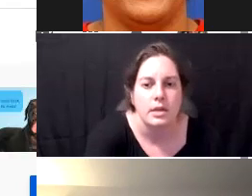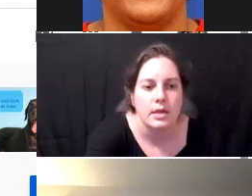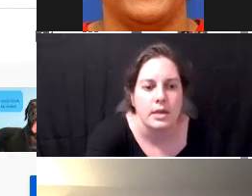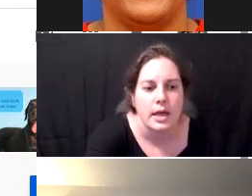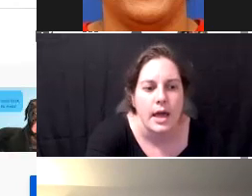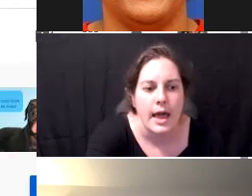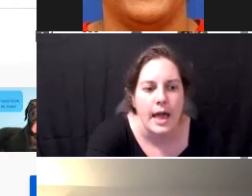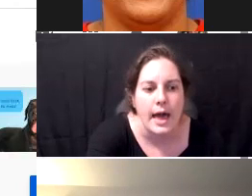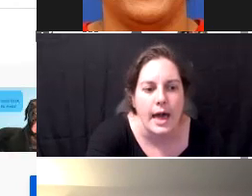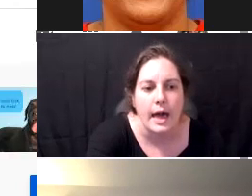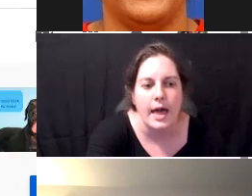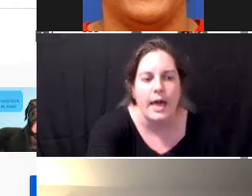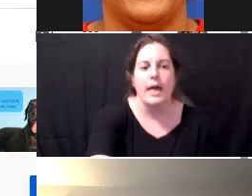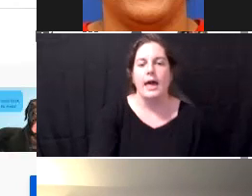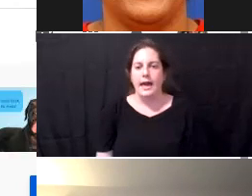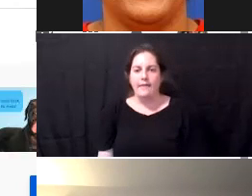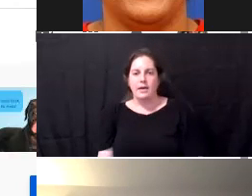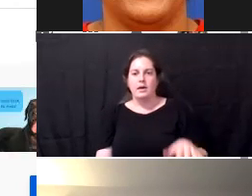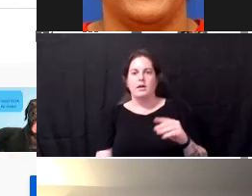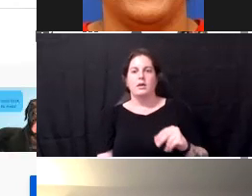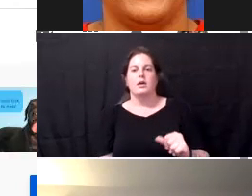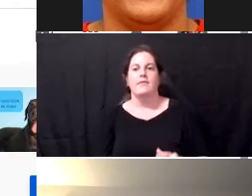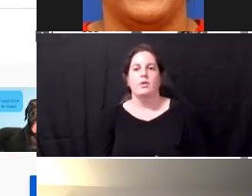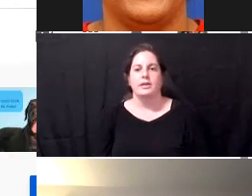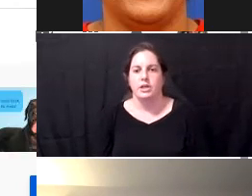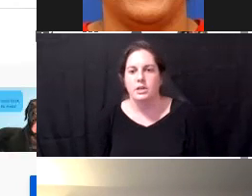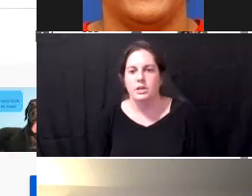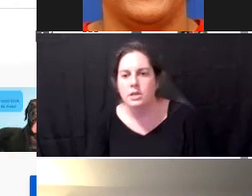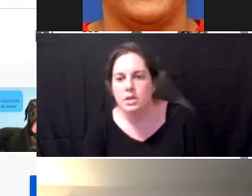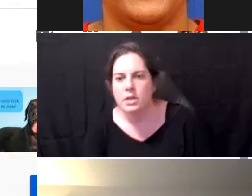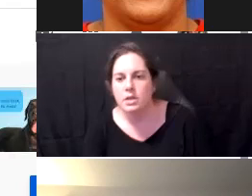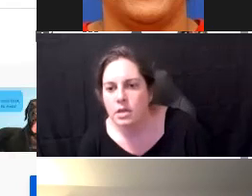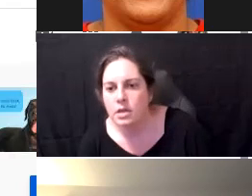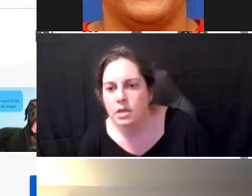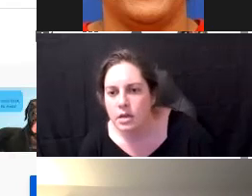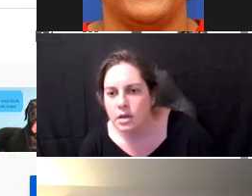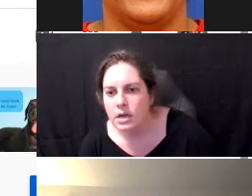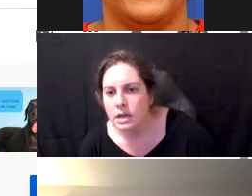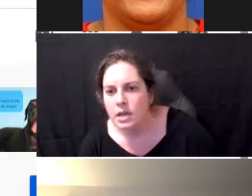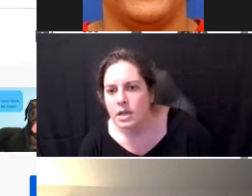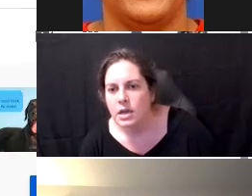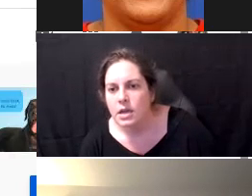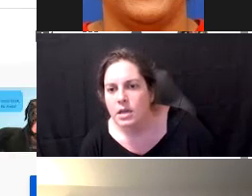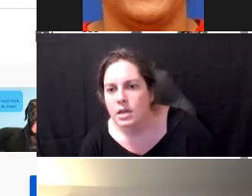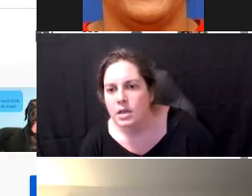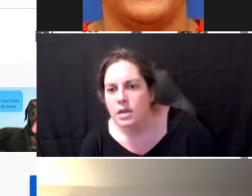the values, the input values for the I have a question. Please go right ahead.